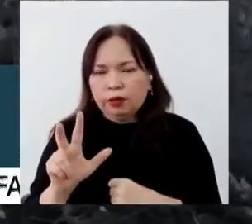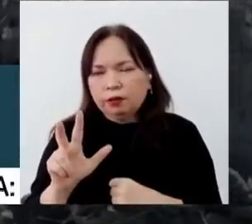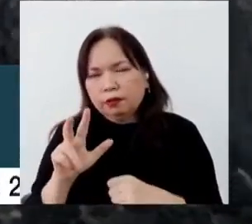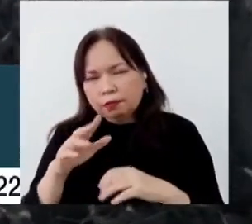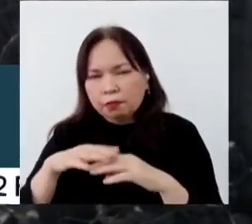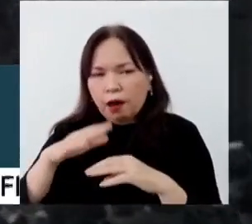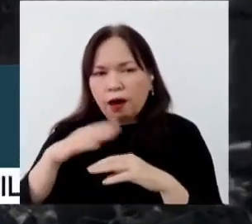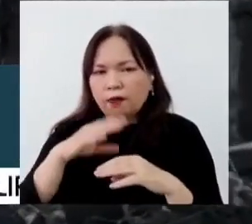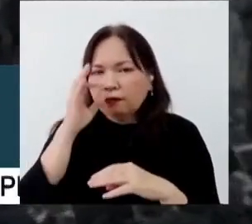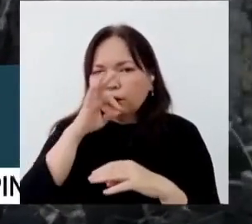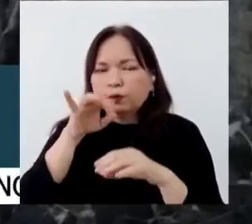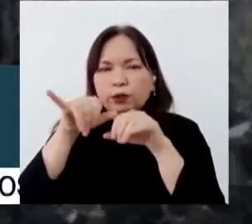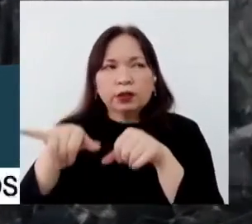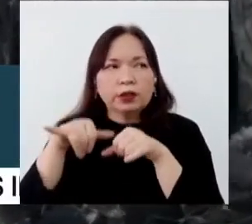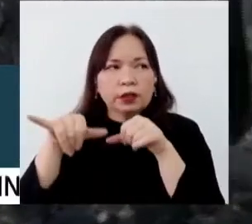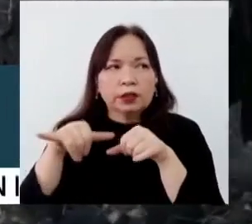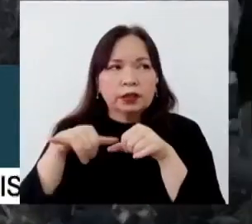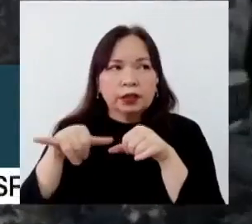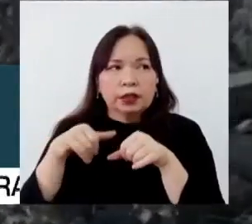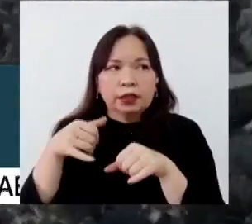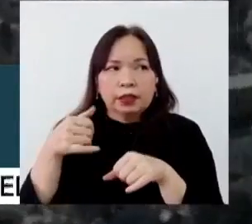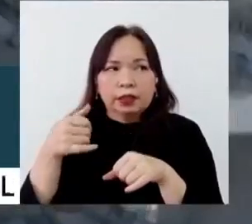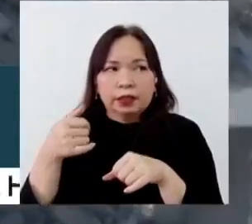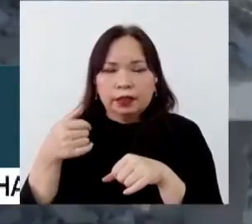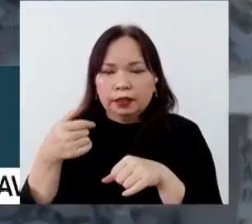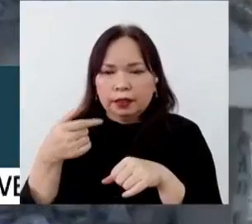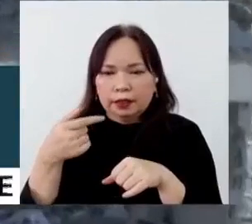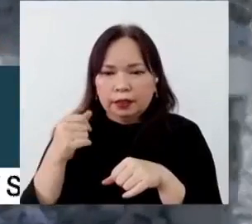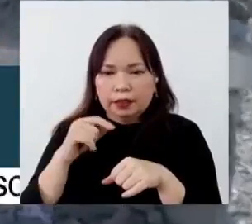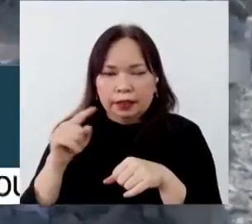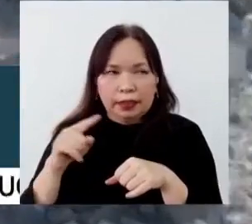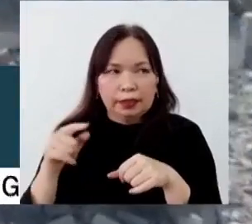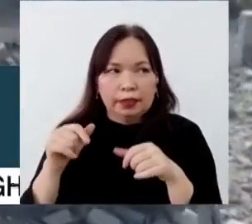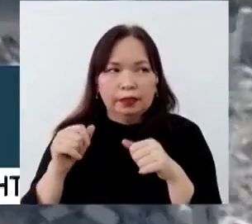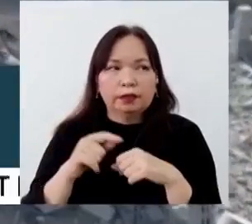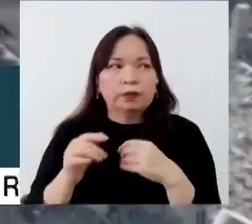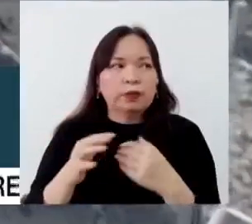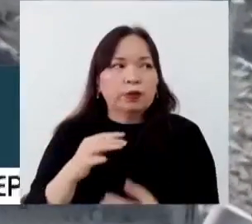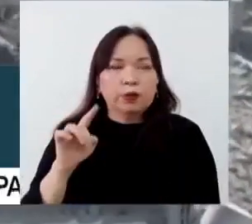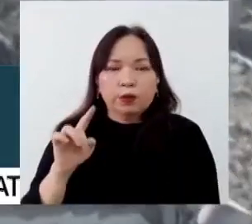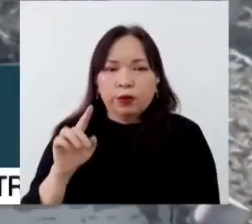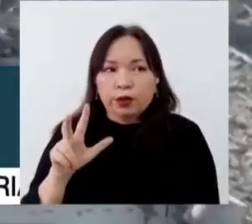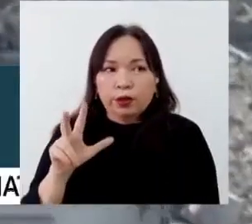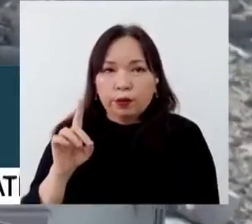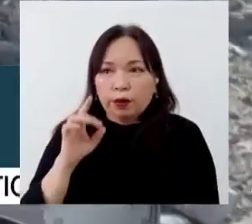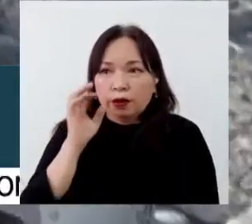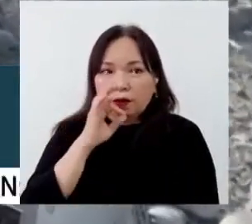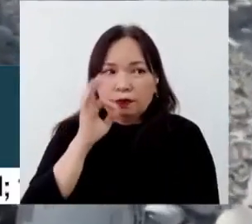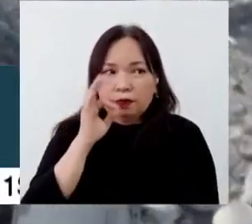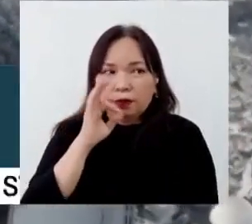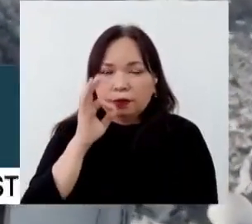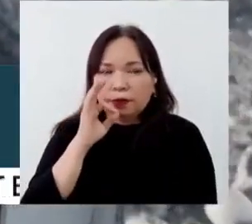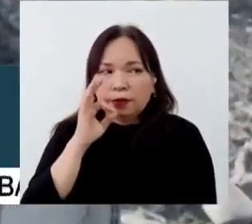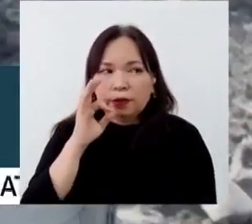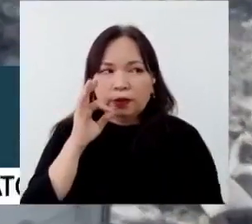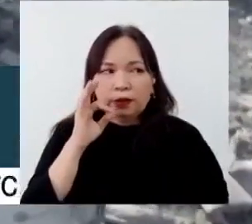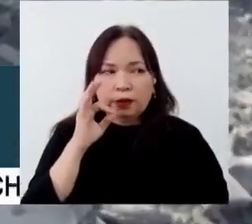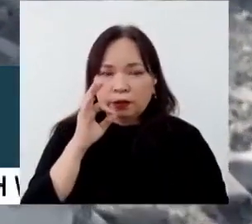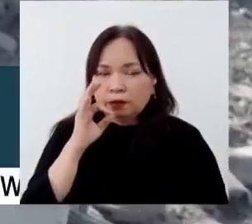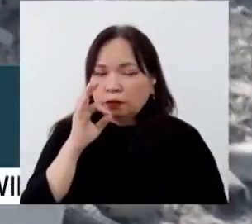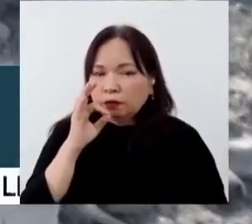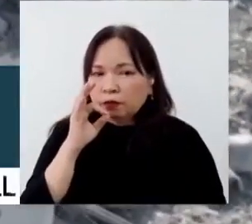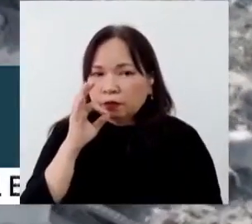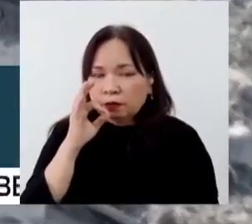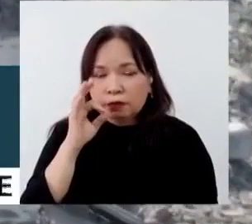who are in Gaza as we speak. There are 131 Filipino citizens in Gaza. Three are